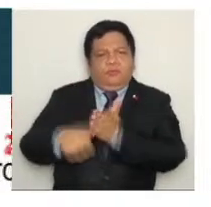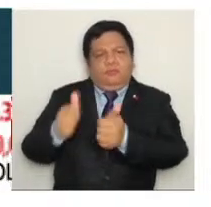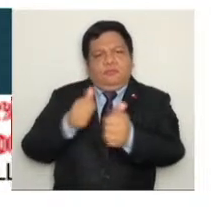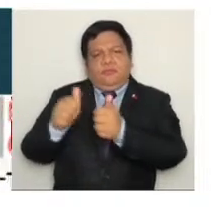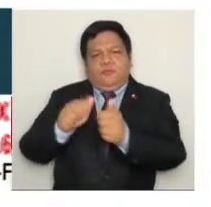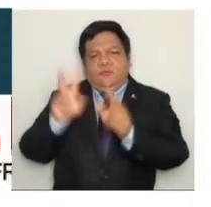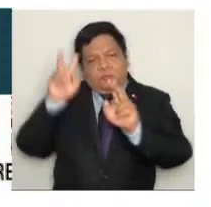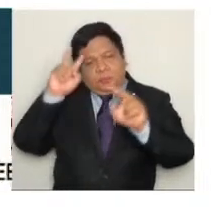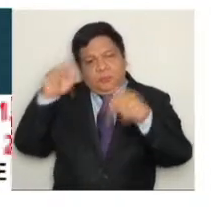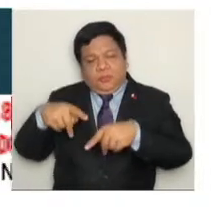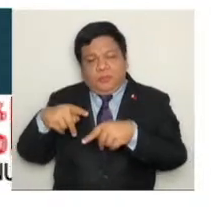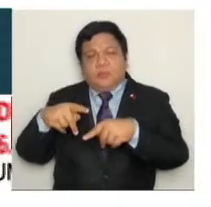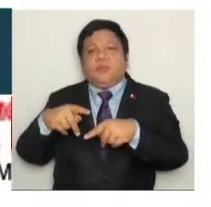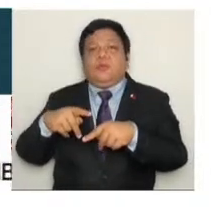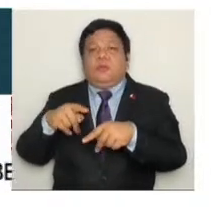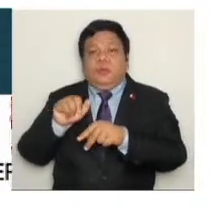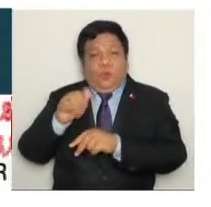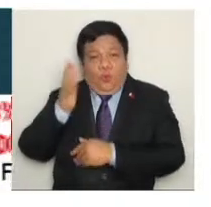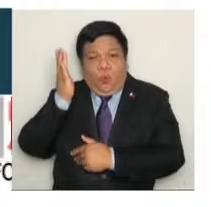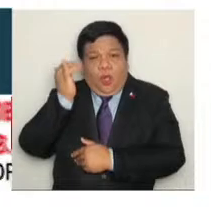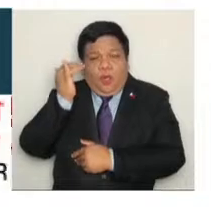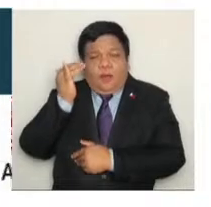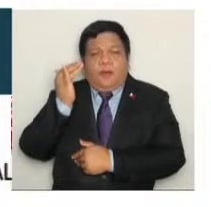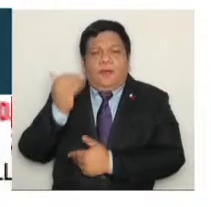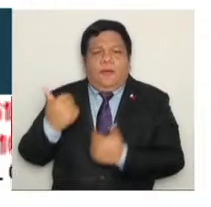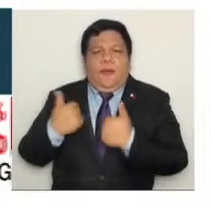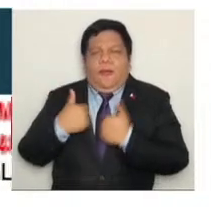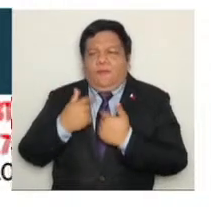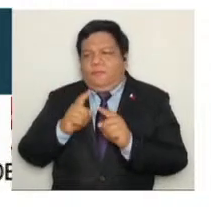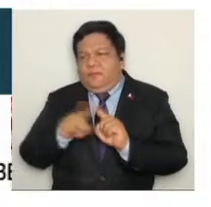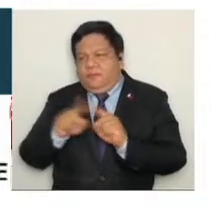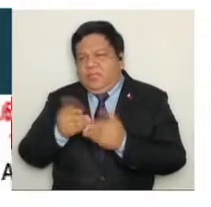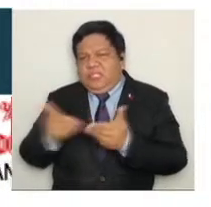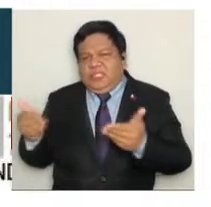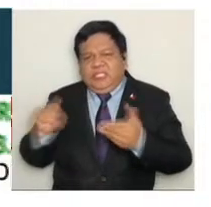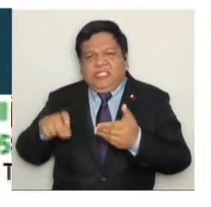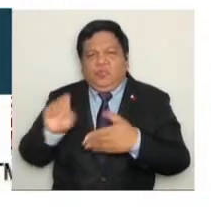president. And part of the reason is he has unfinished business.